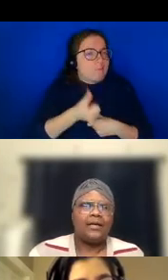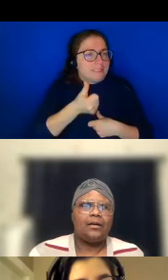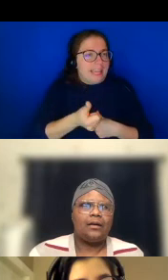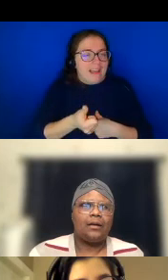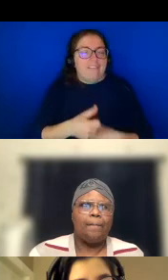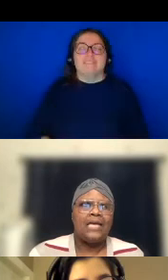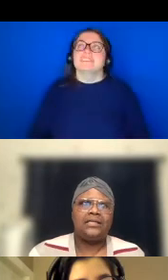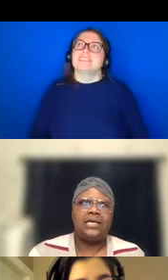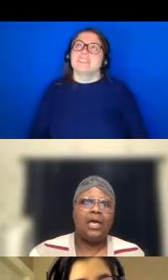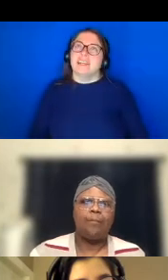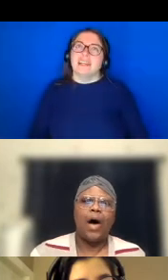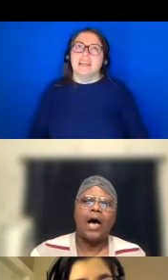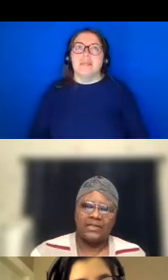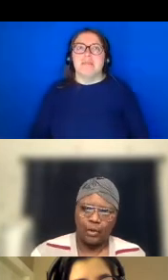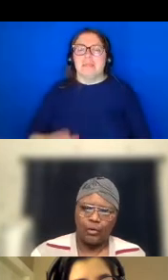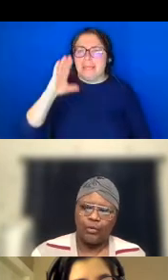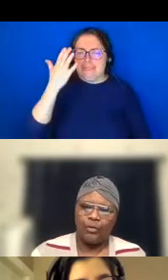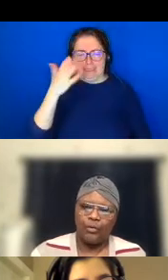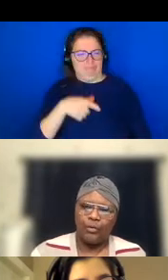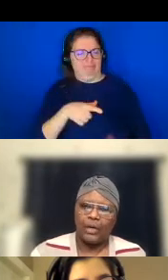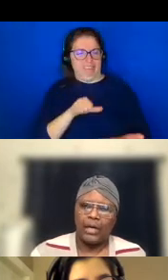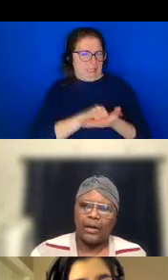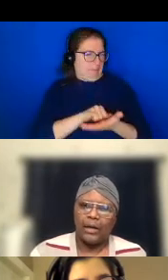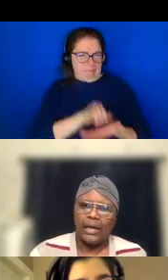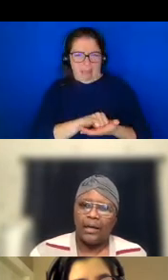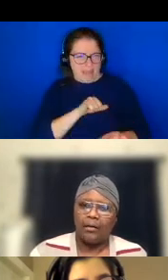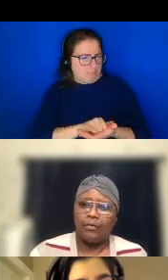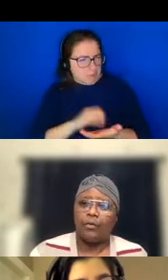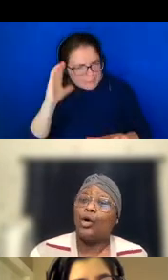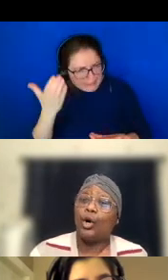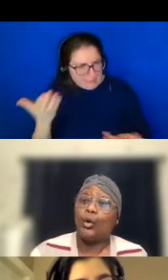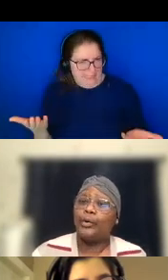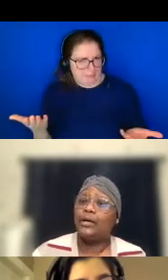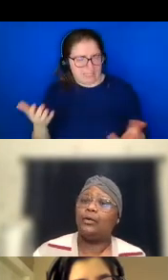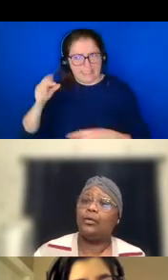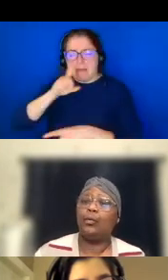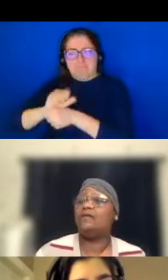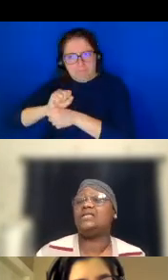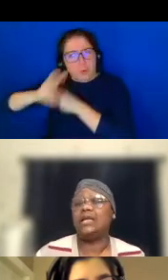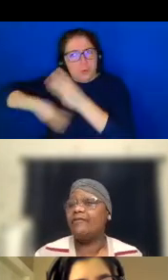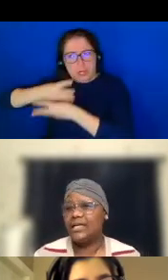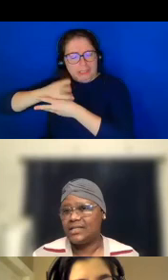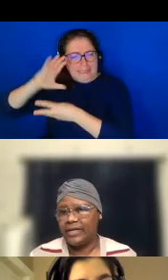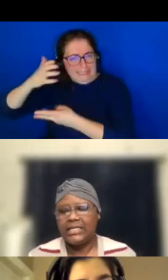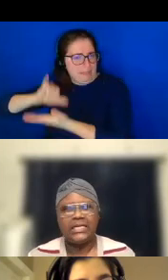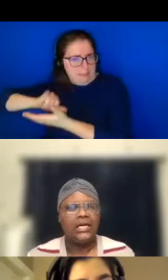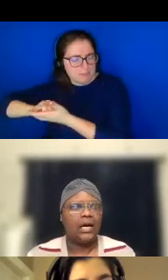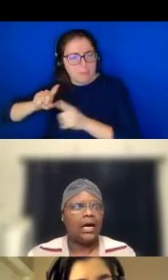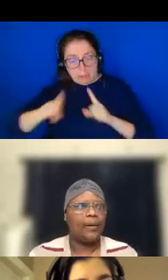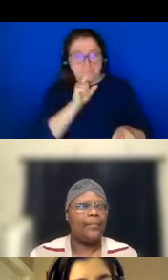that may seem impossible in the world, but we've seen evidence of